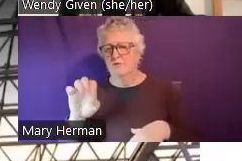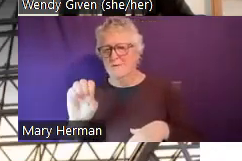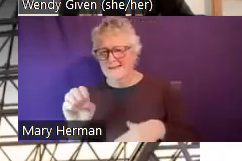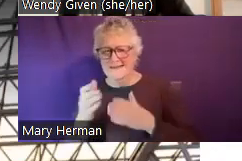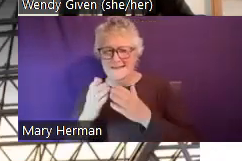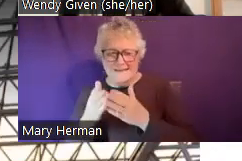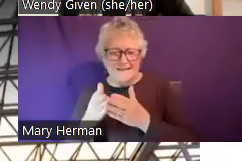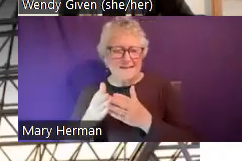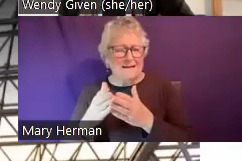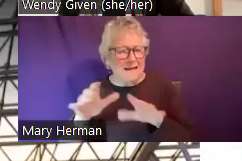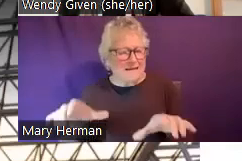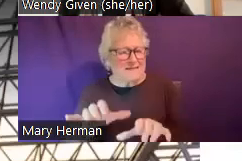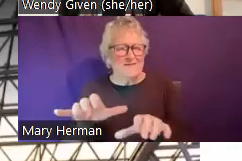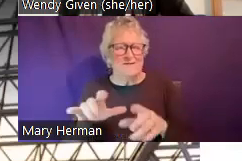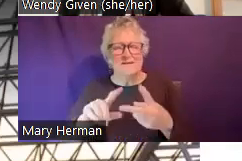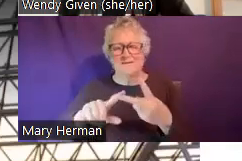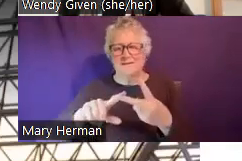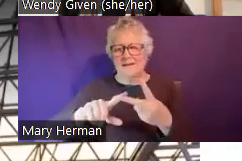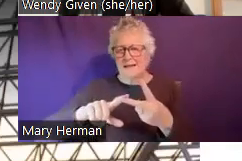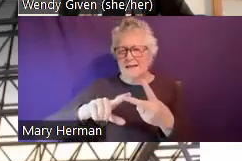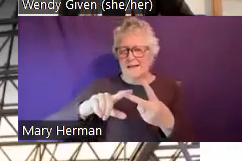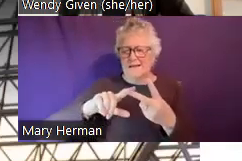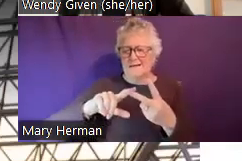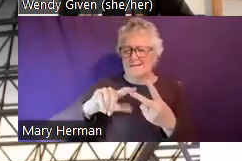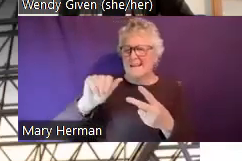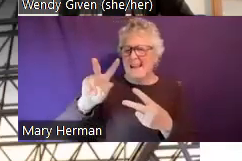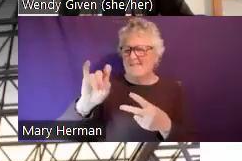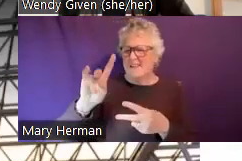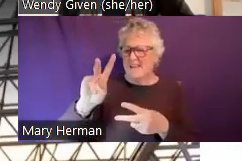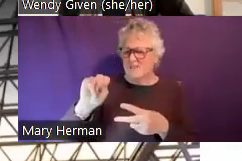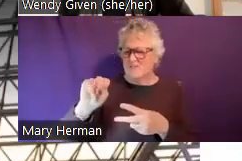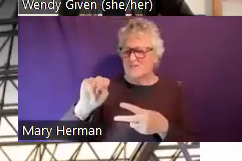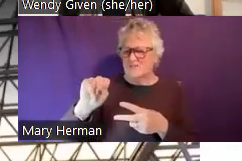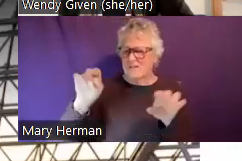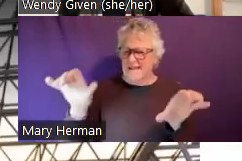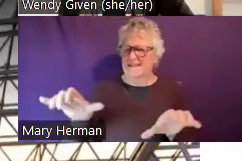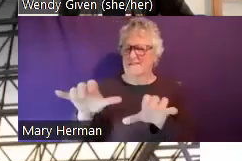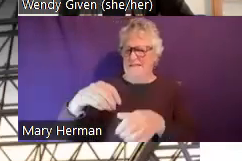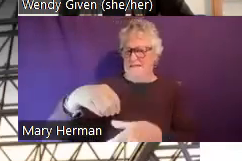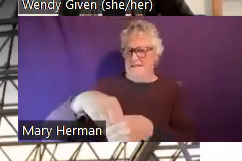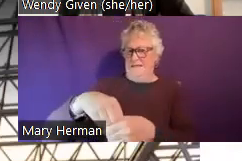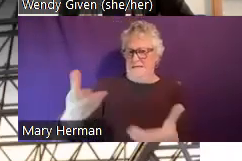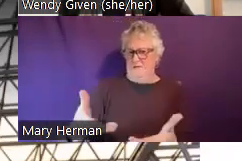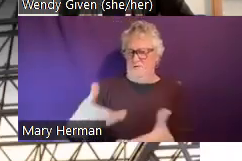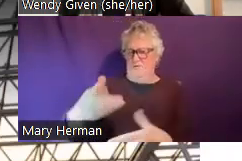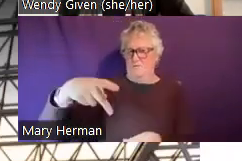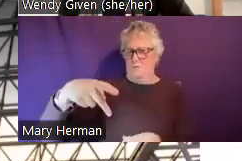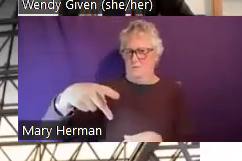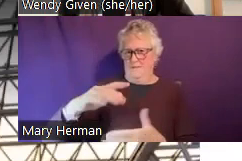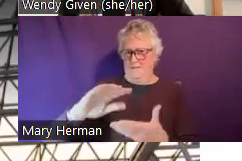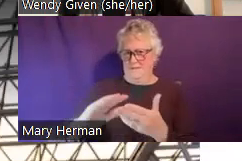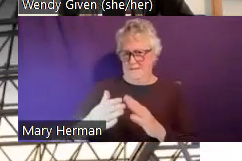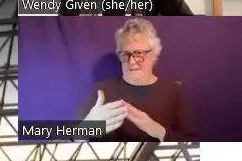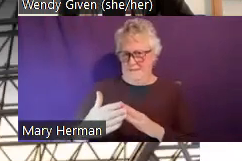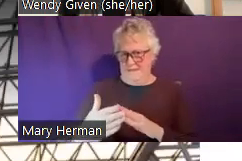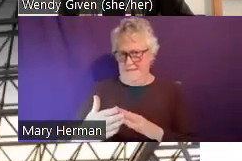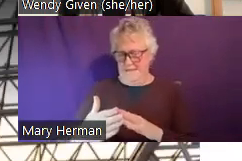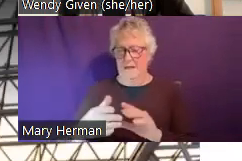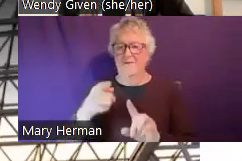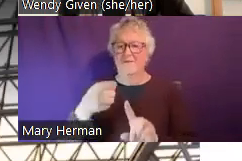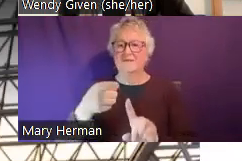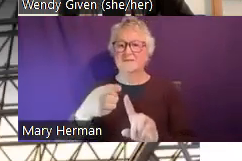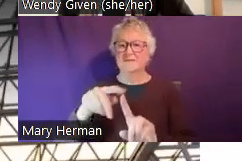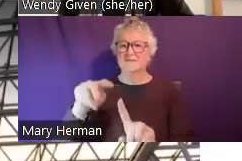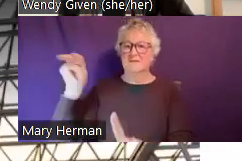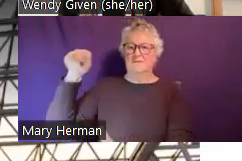other aviation components within the city. And this is an image of the airport from the outside.